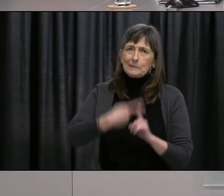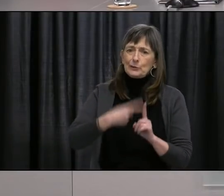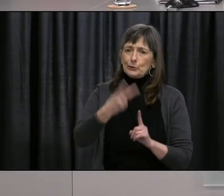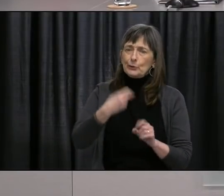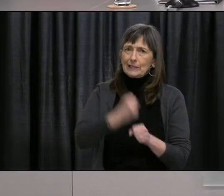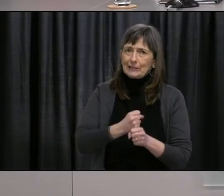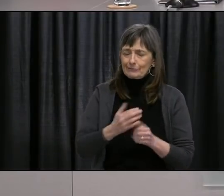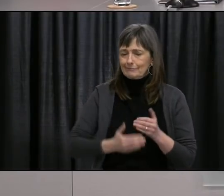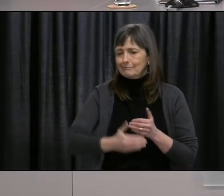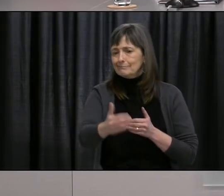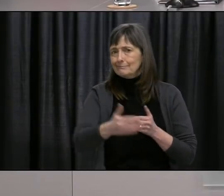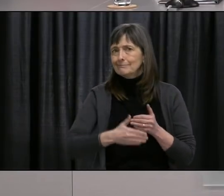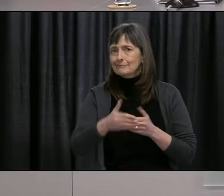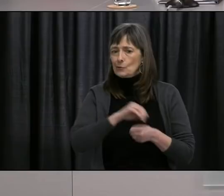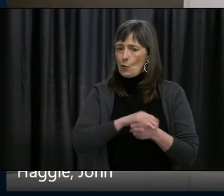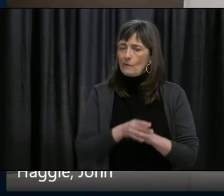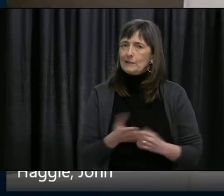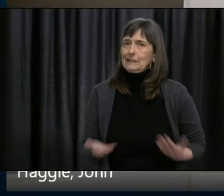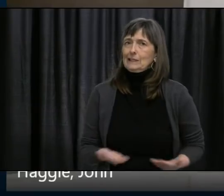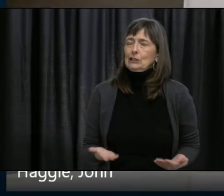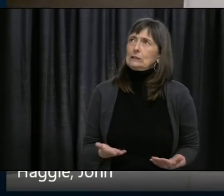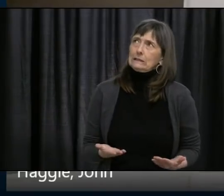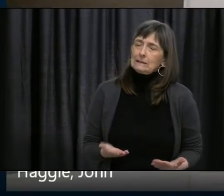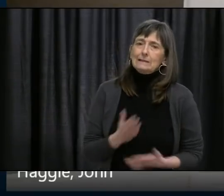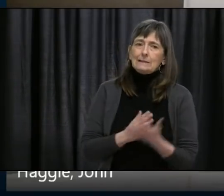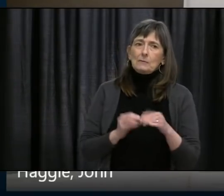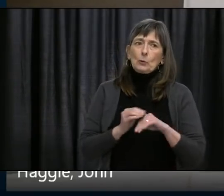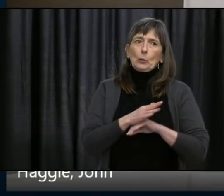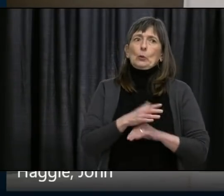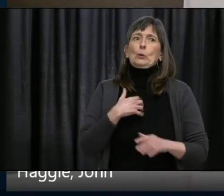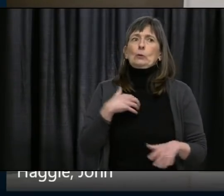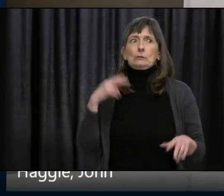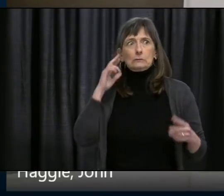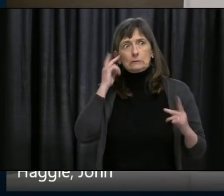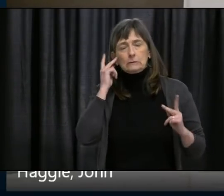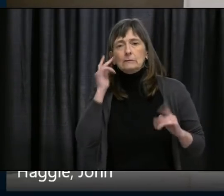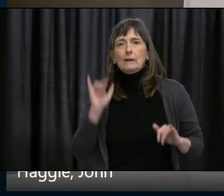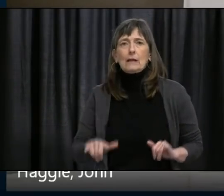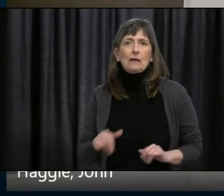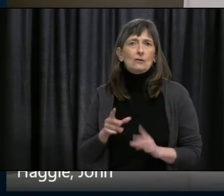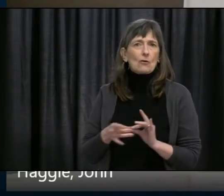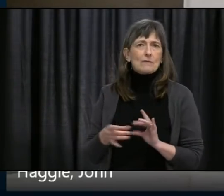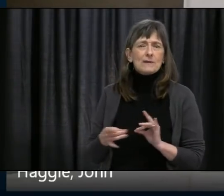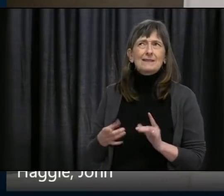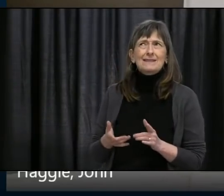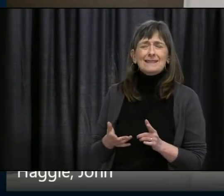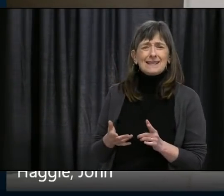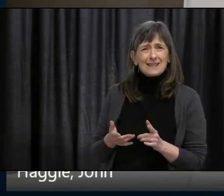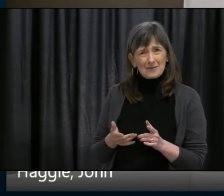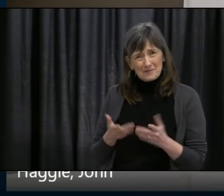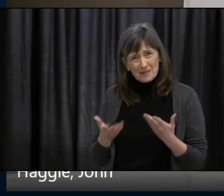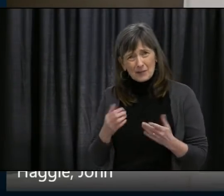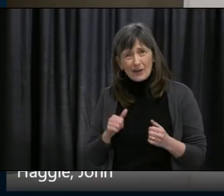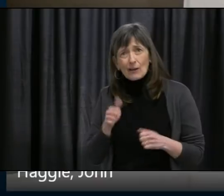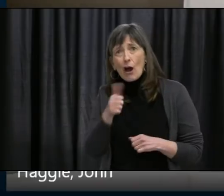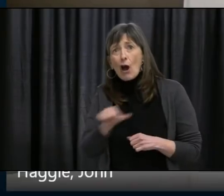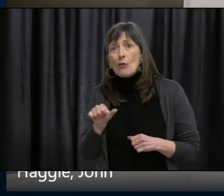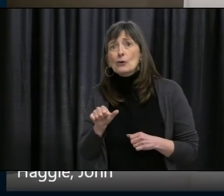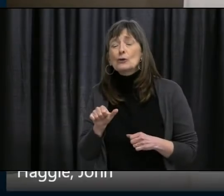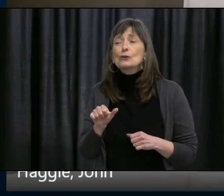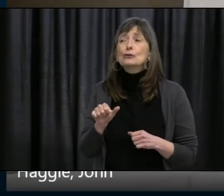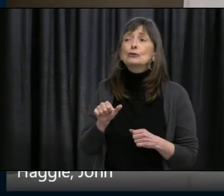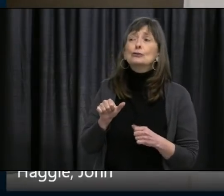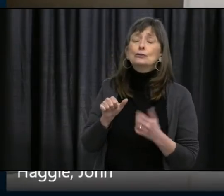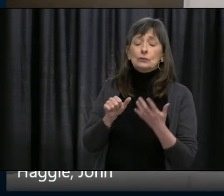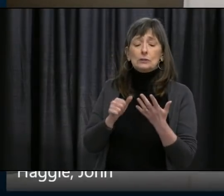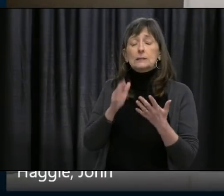creates a lot of anxiety for people. I'm wondering, can you give us an idea, what are some of the measures that you would consider more short-term measures that we're likely to start lifting